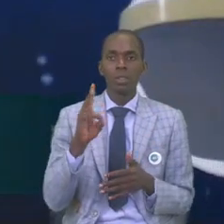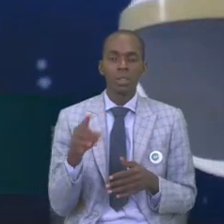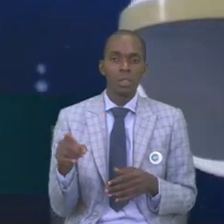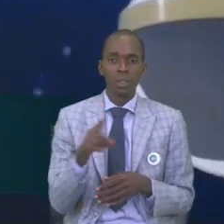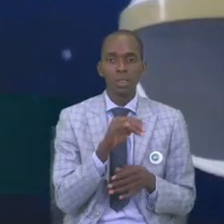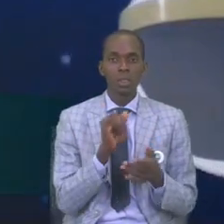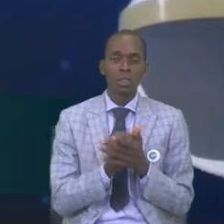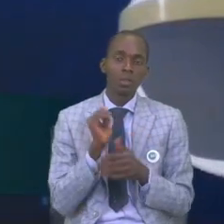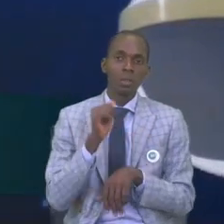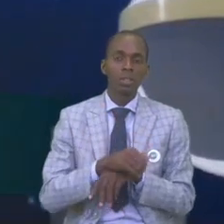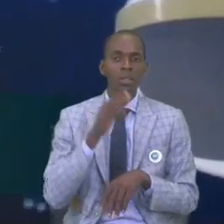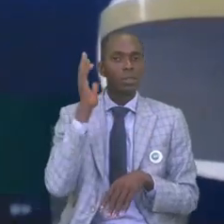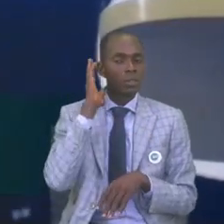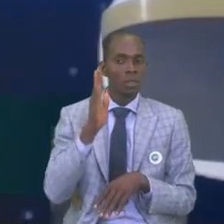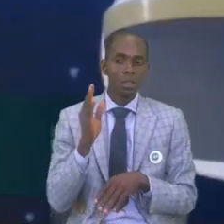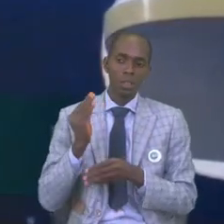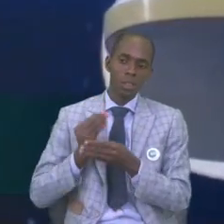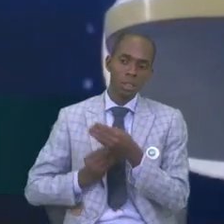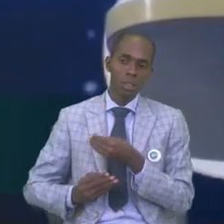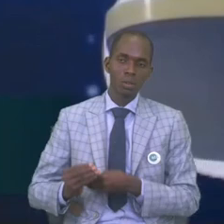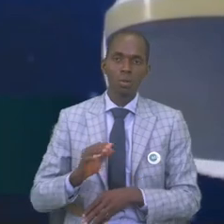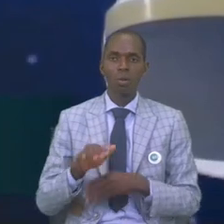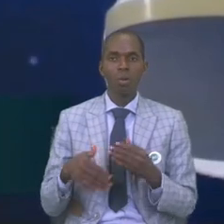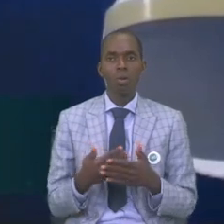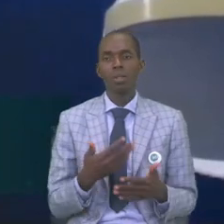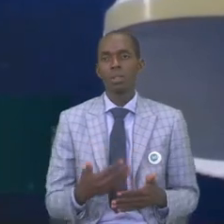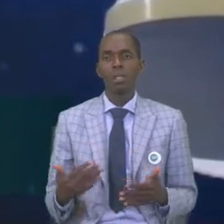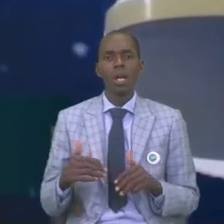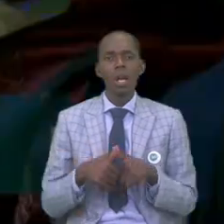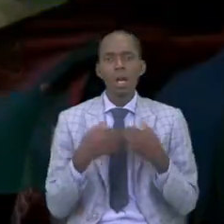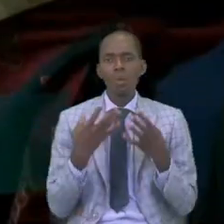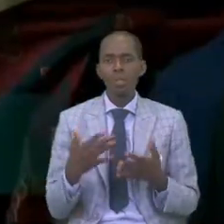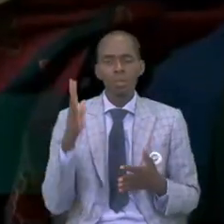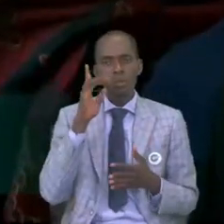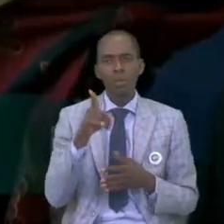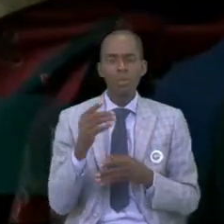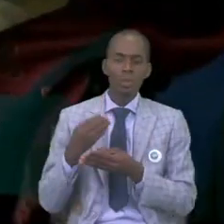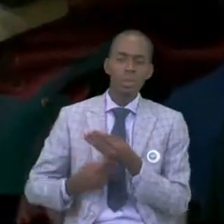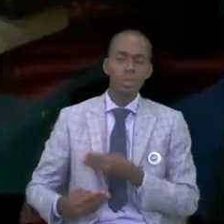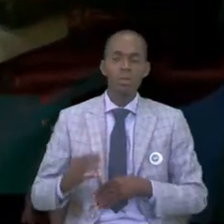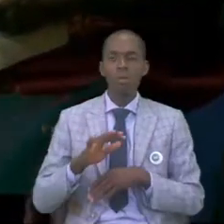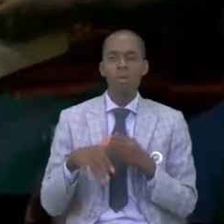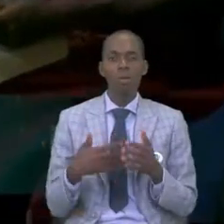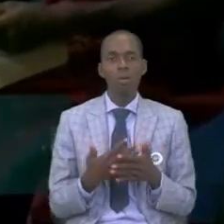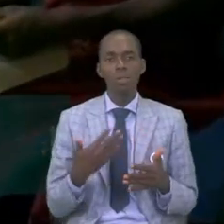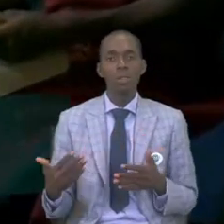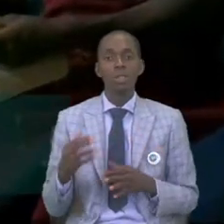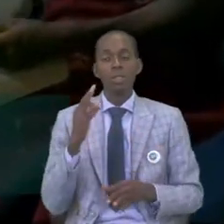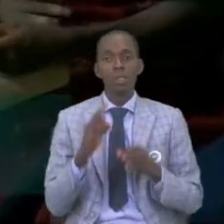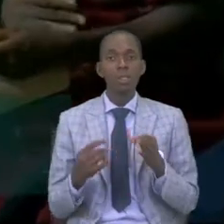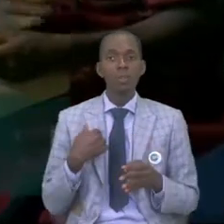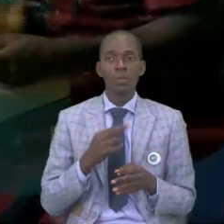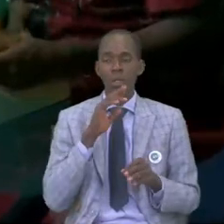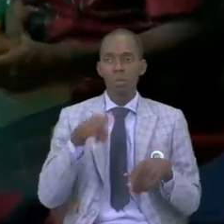overcometh shall inherit all things. How many things are you going to inherit? All things. If we are going to inherit